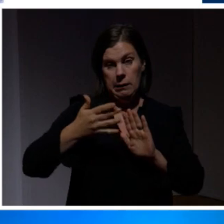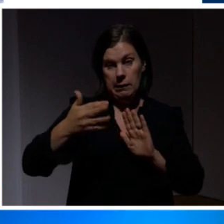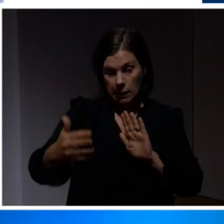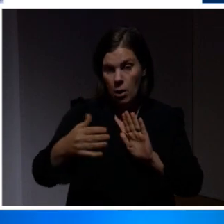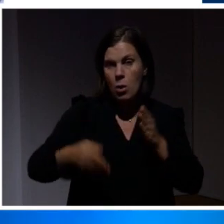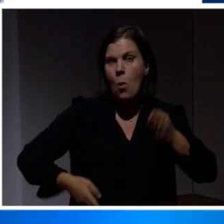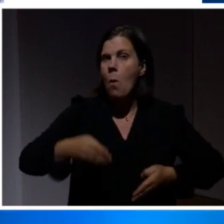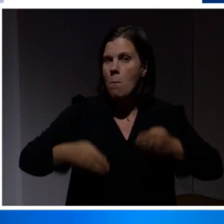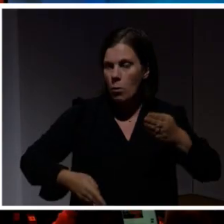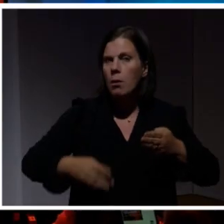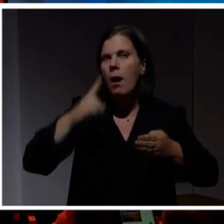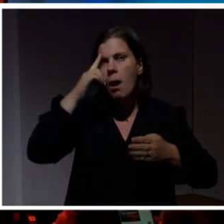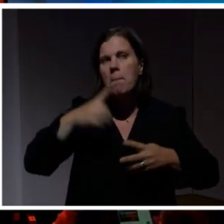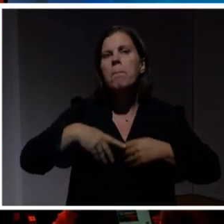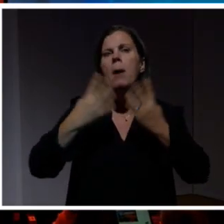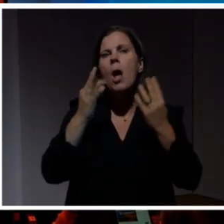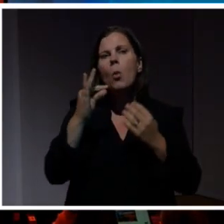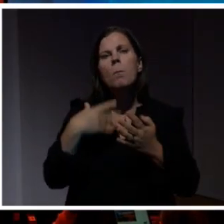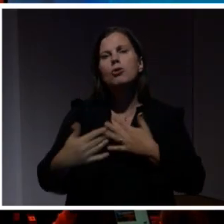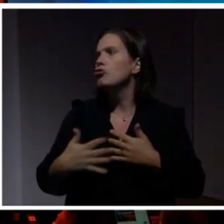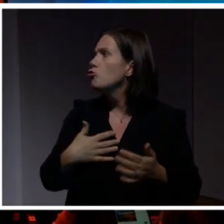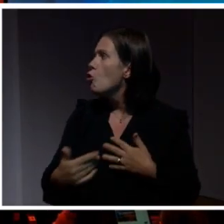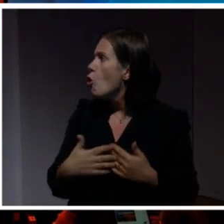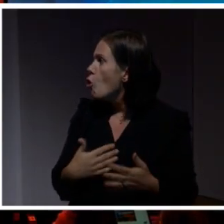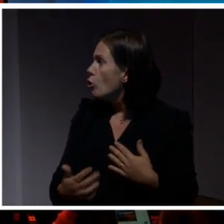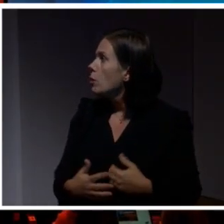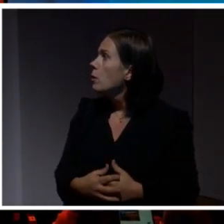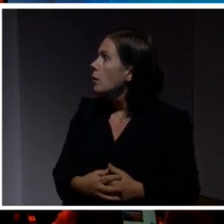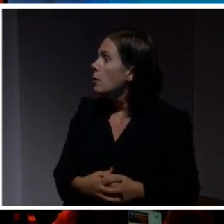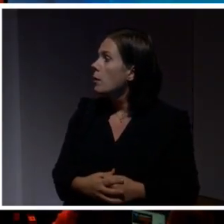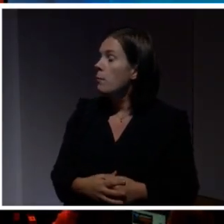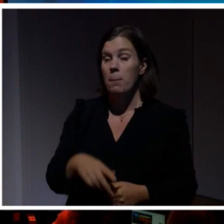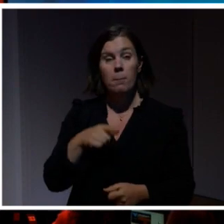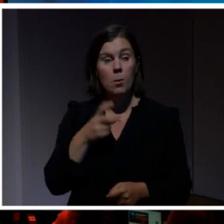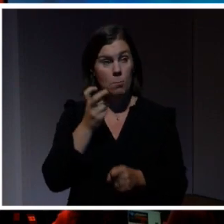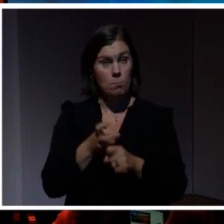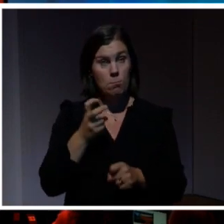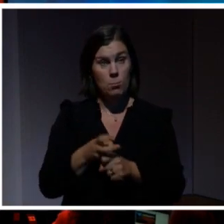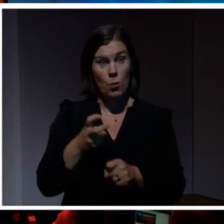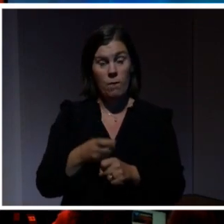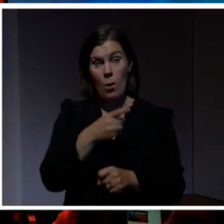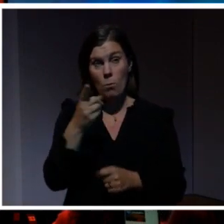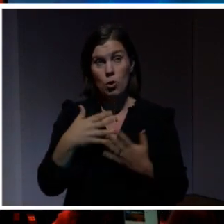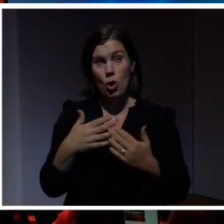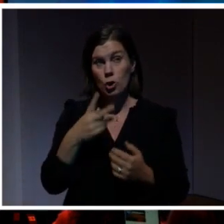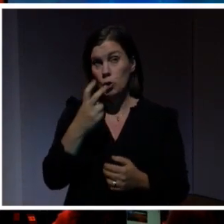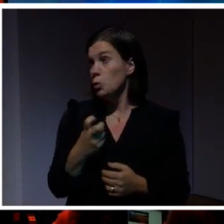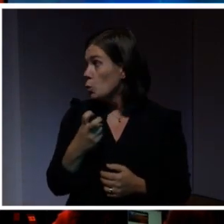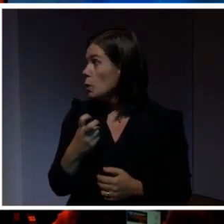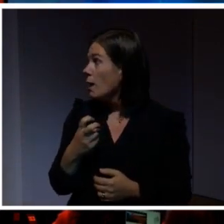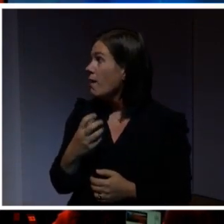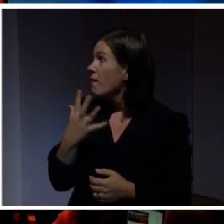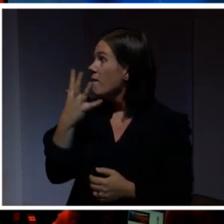out how to do the task. 20 trials, but you try it at home, see if you manage in 20. This is about